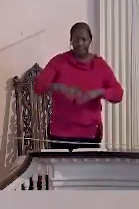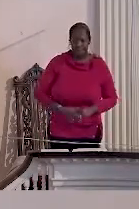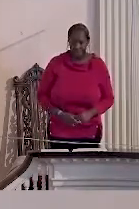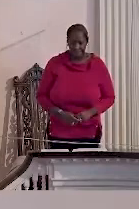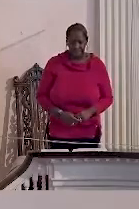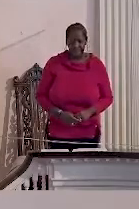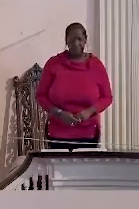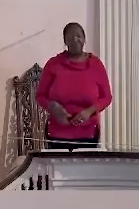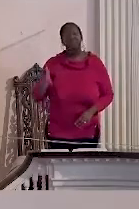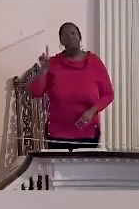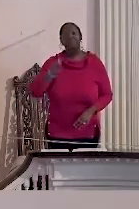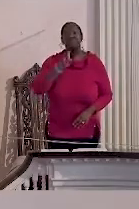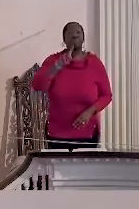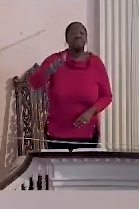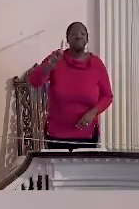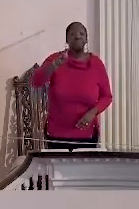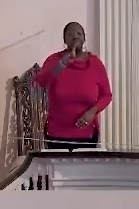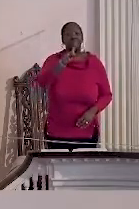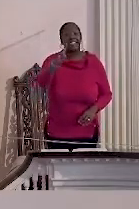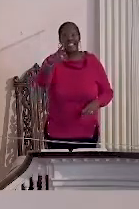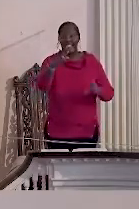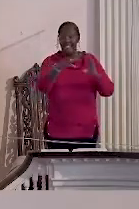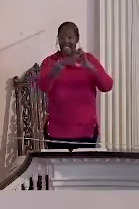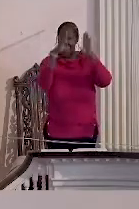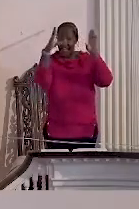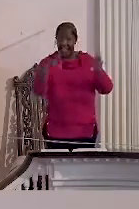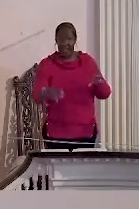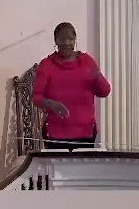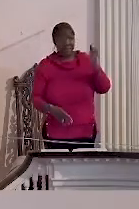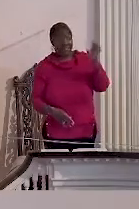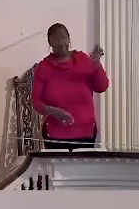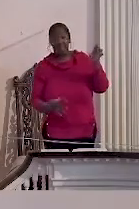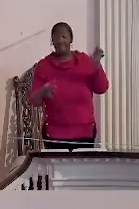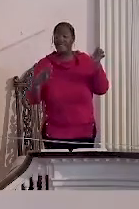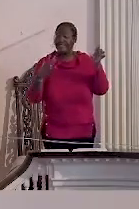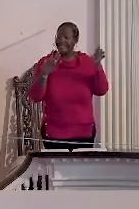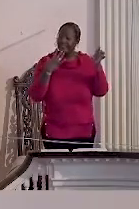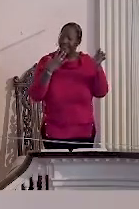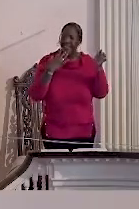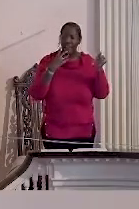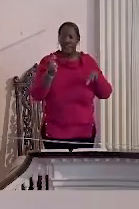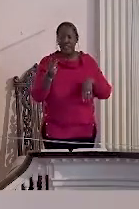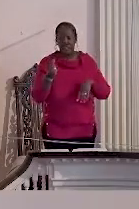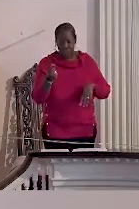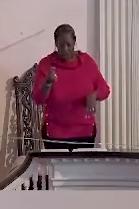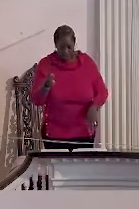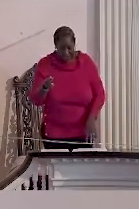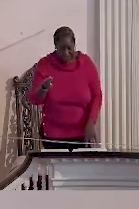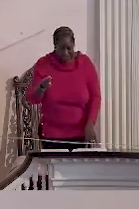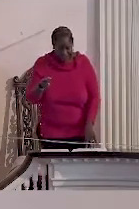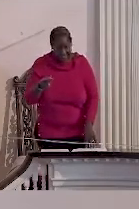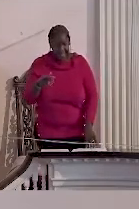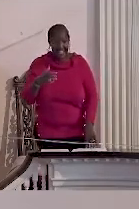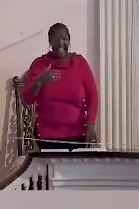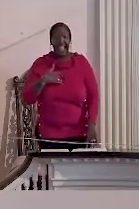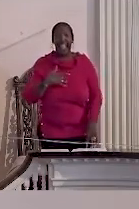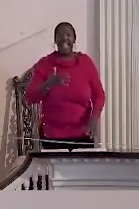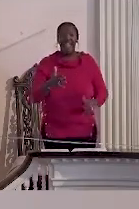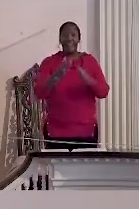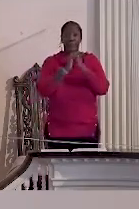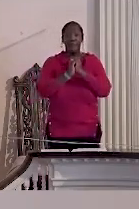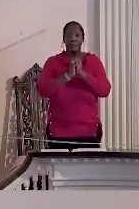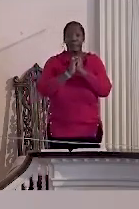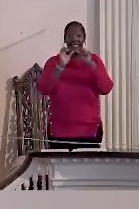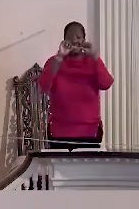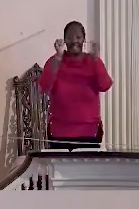Next, he walked over to the house with his favorite little dog, Whopper, and the Buddha statue in